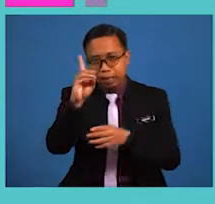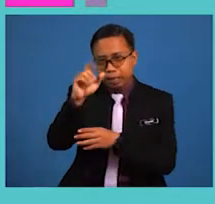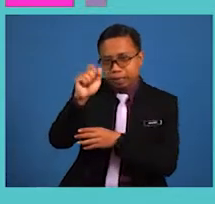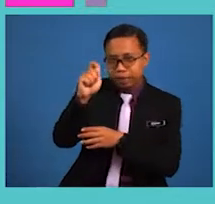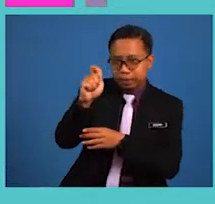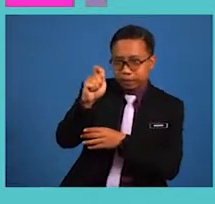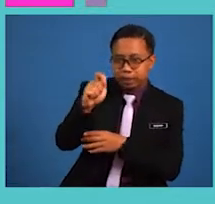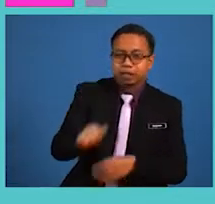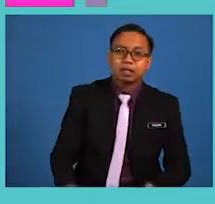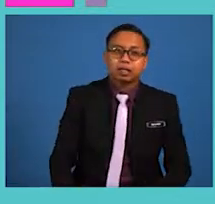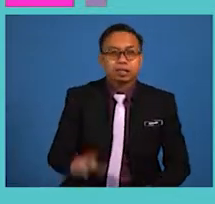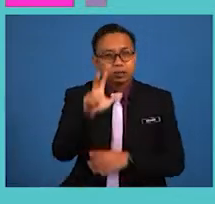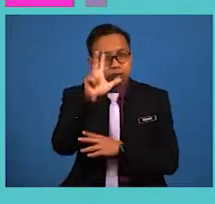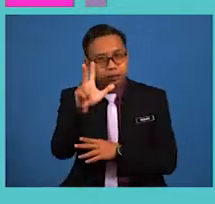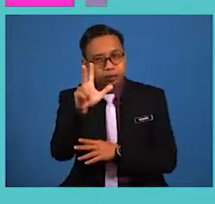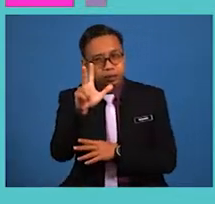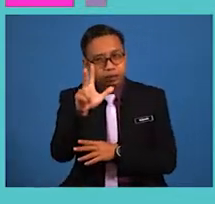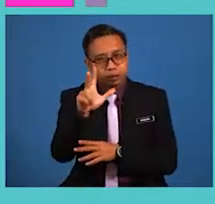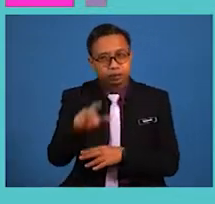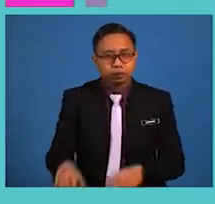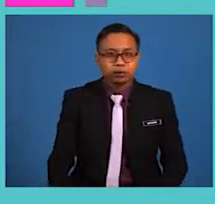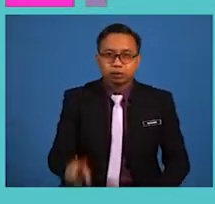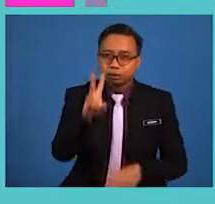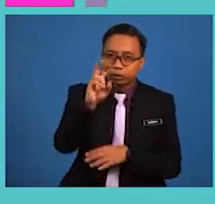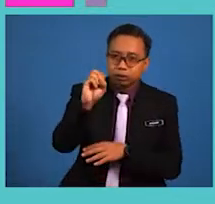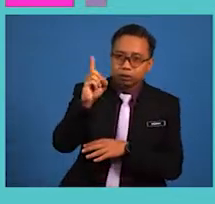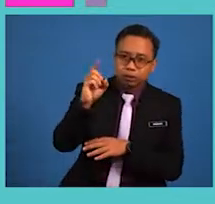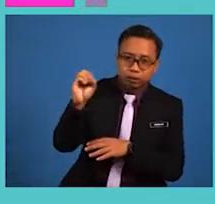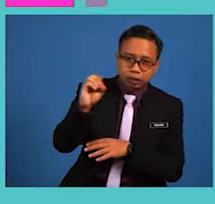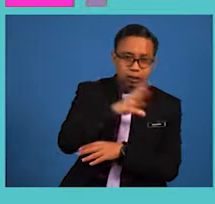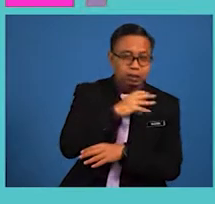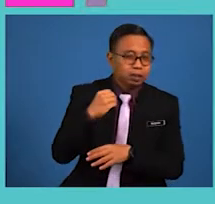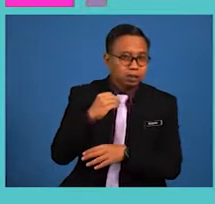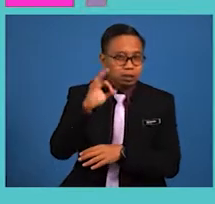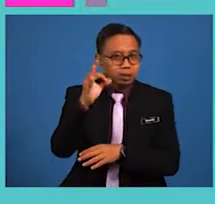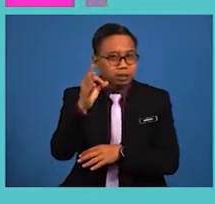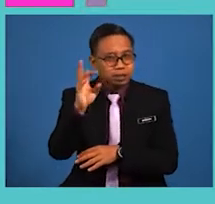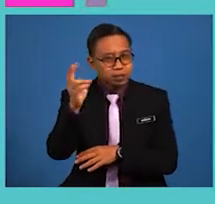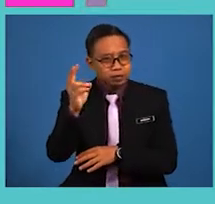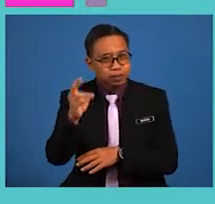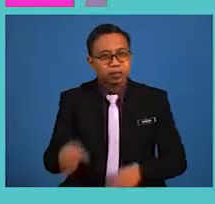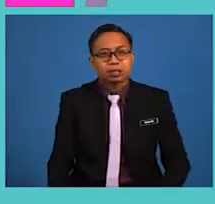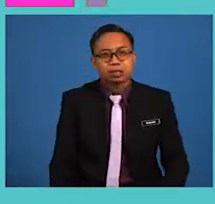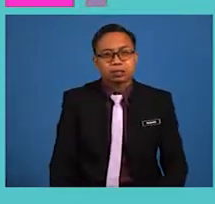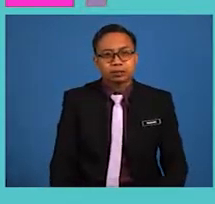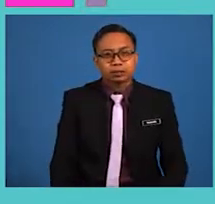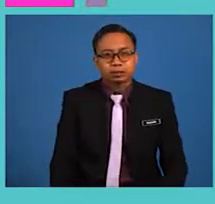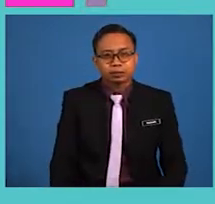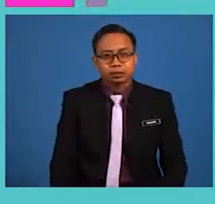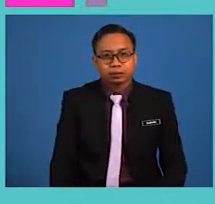data 4 and 3 for 2010 and 1970